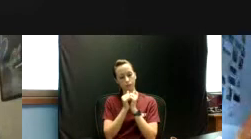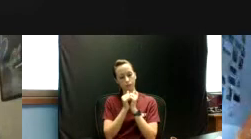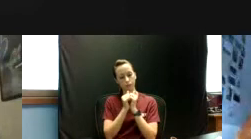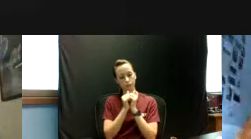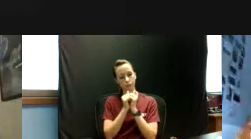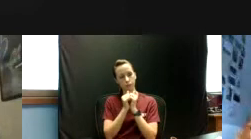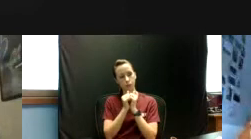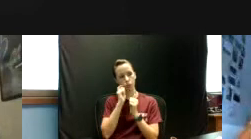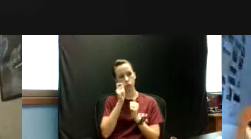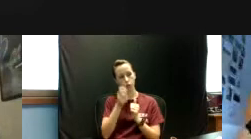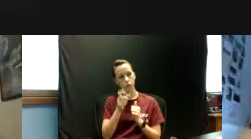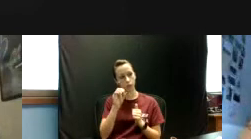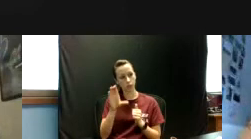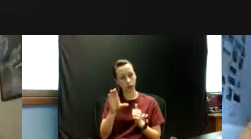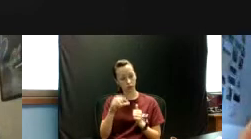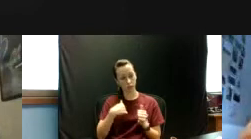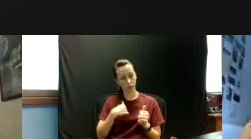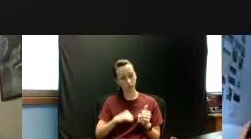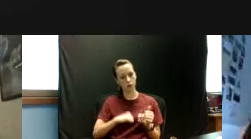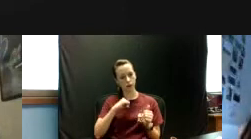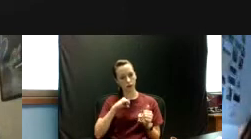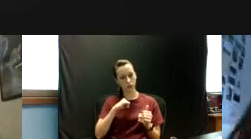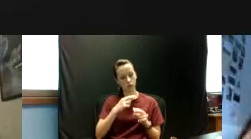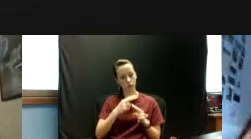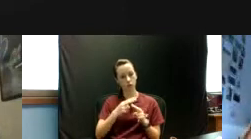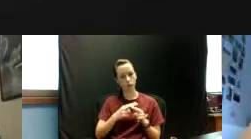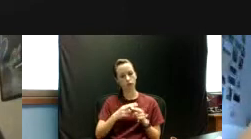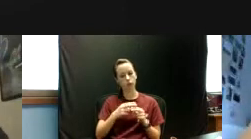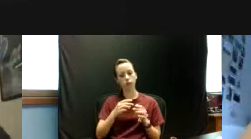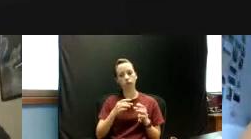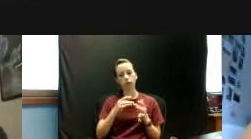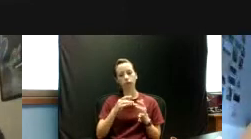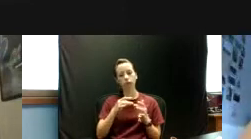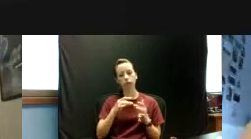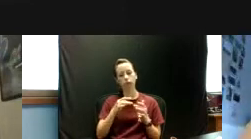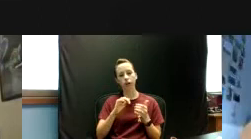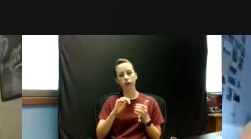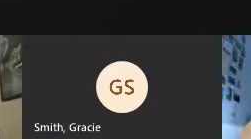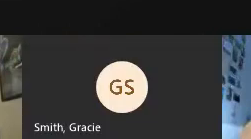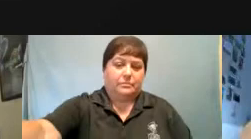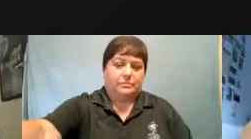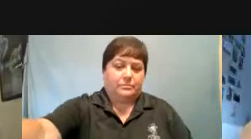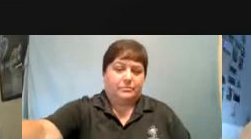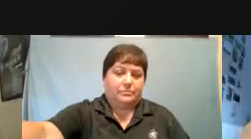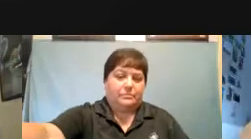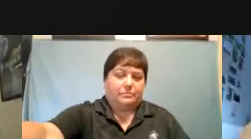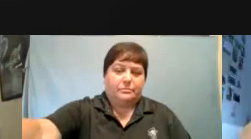so proud of this. It's called Guidance on How Districts Can Facilitate Conversations About Race-Based Stress and Trauma.